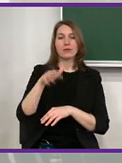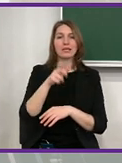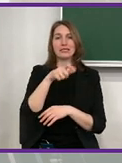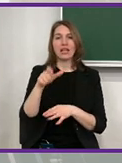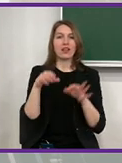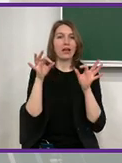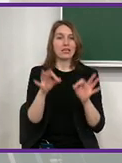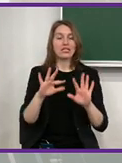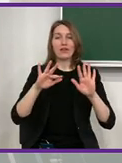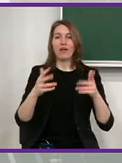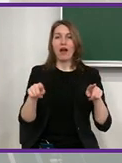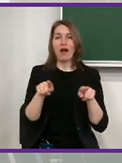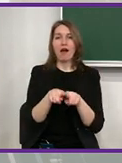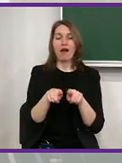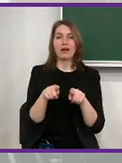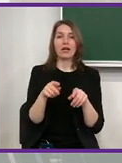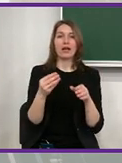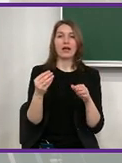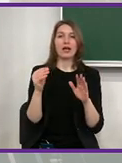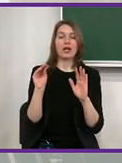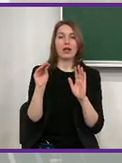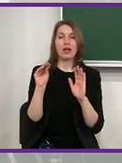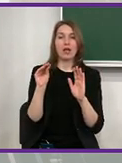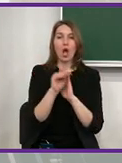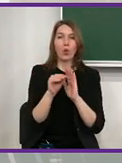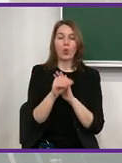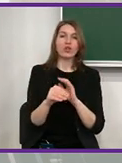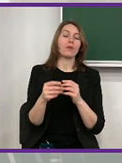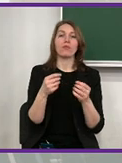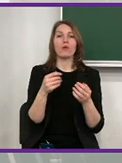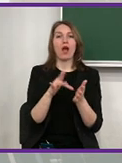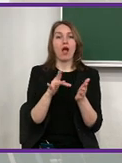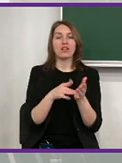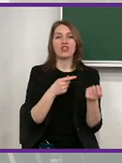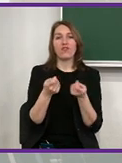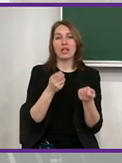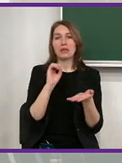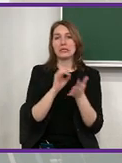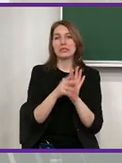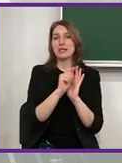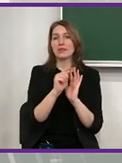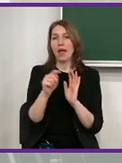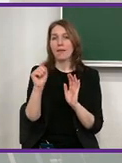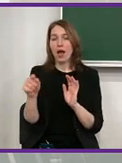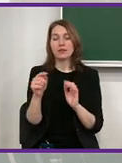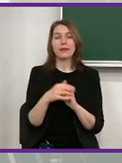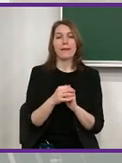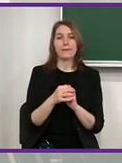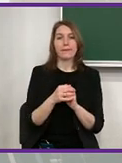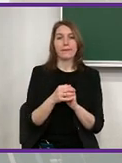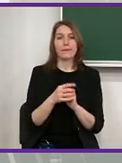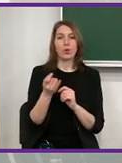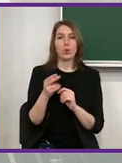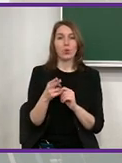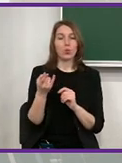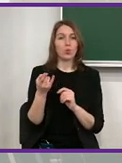making financial contribution or providing training on human rights or maybe investment